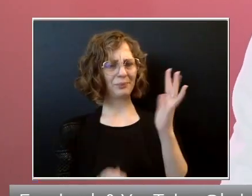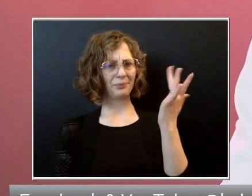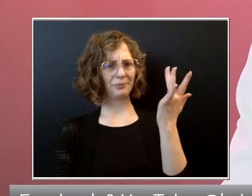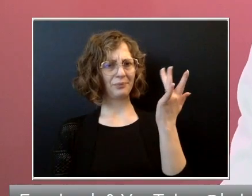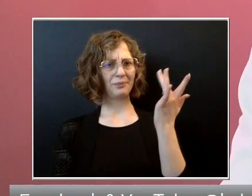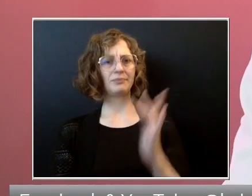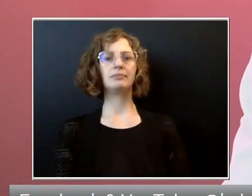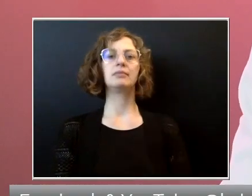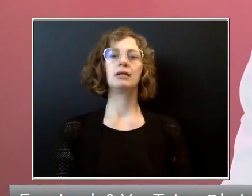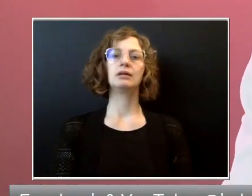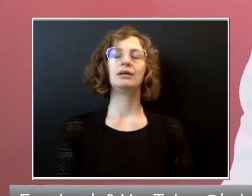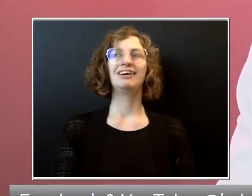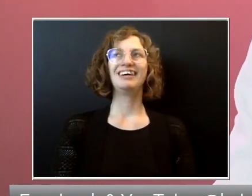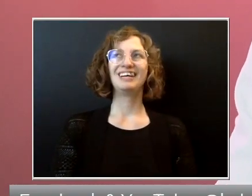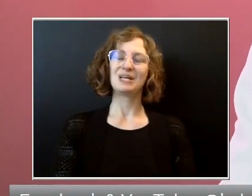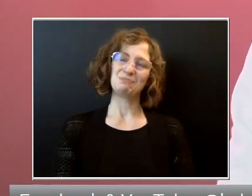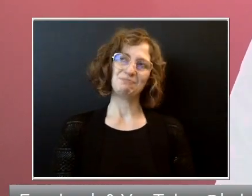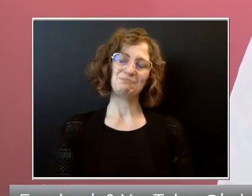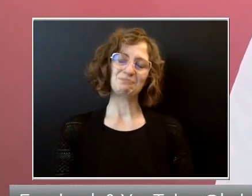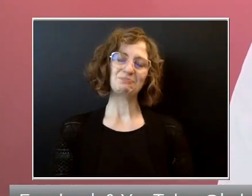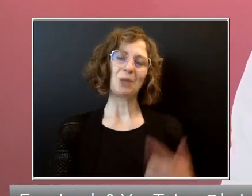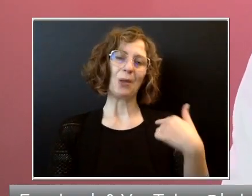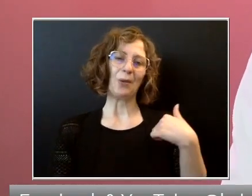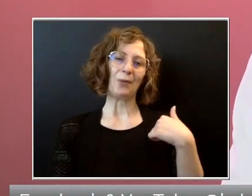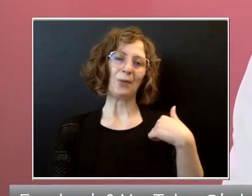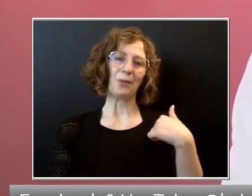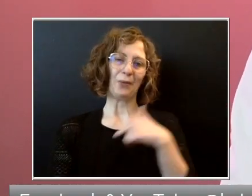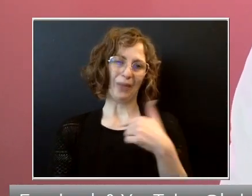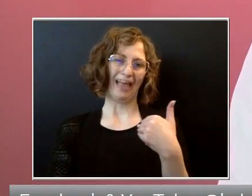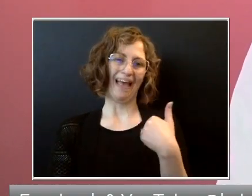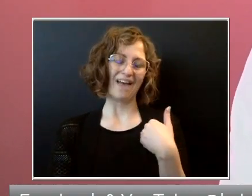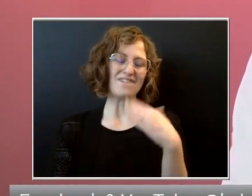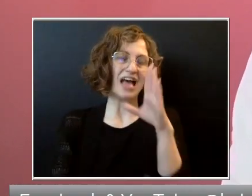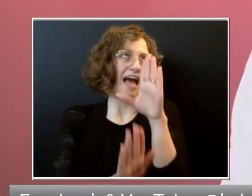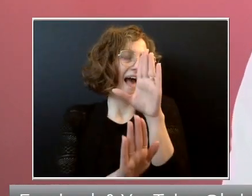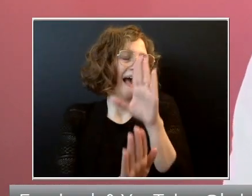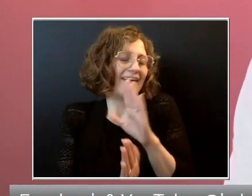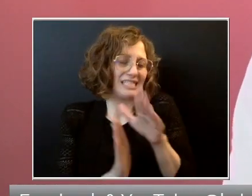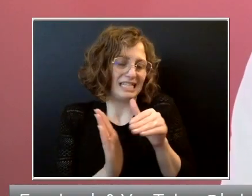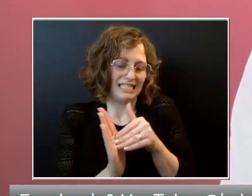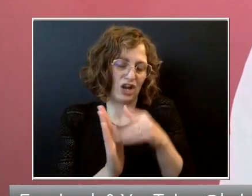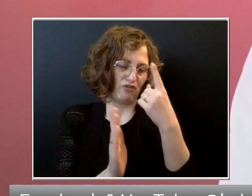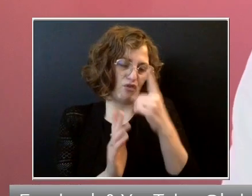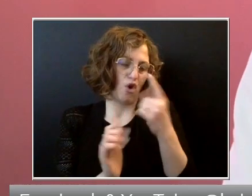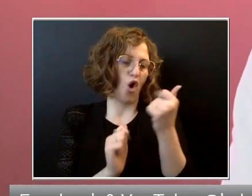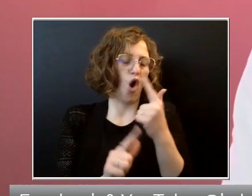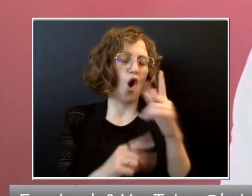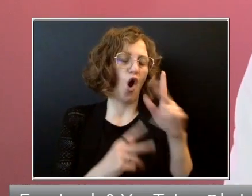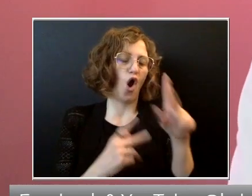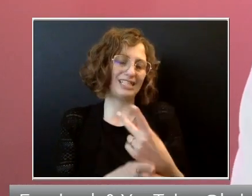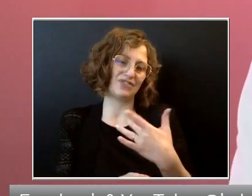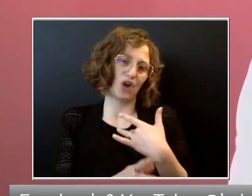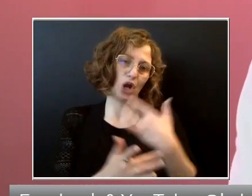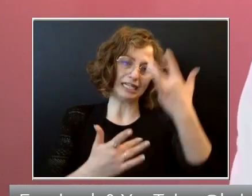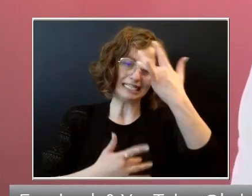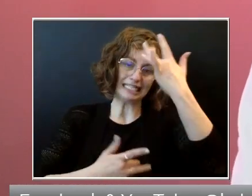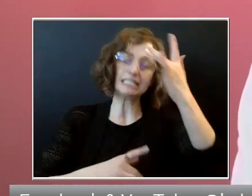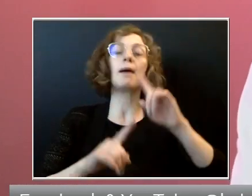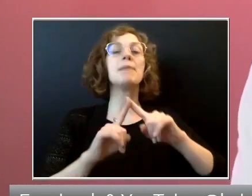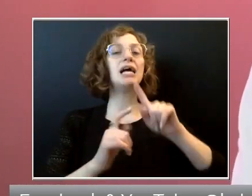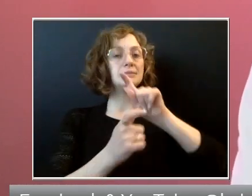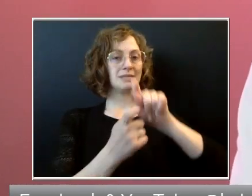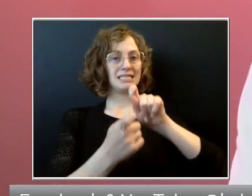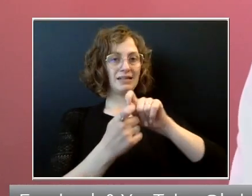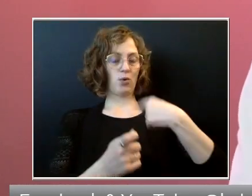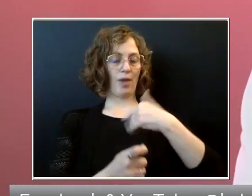we have an excellent center for all different kinds of heart disease, but in particular, we have a nationally recognized center